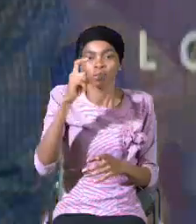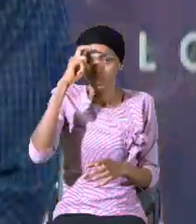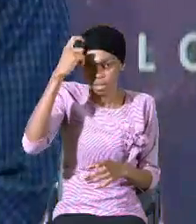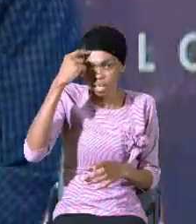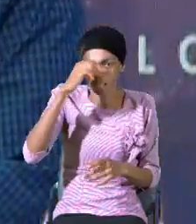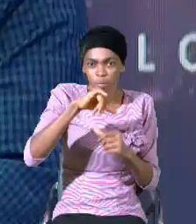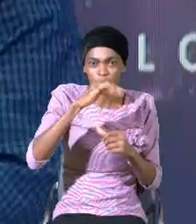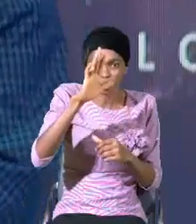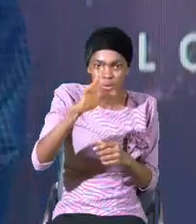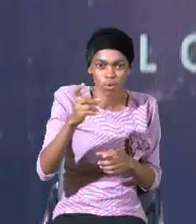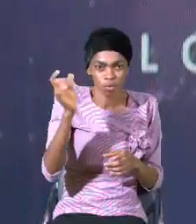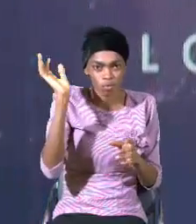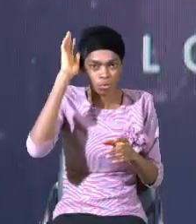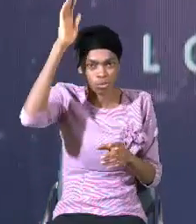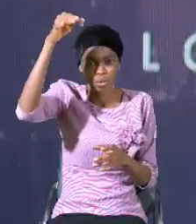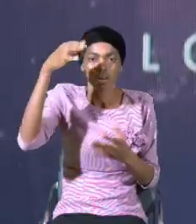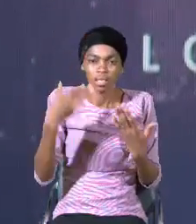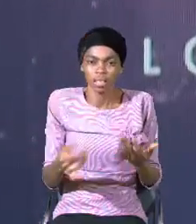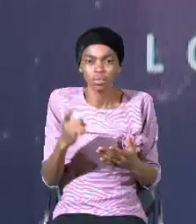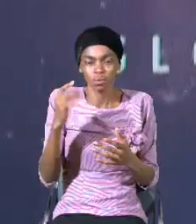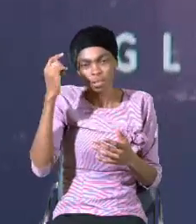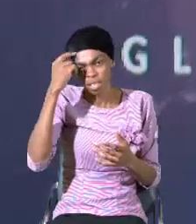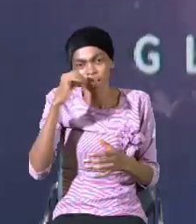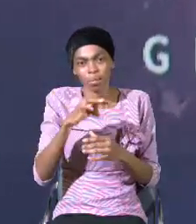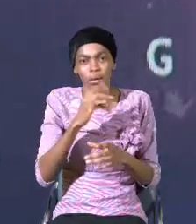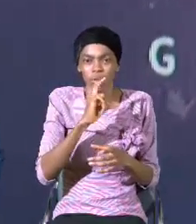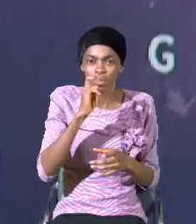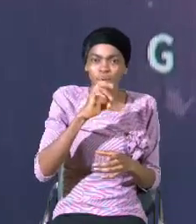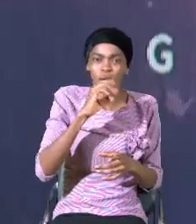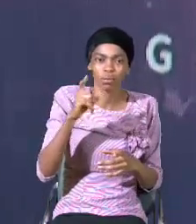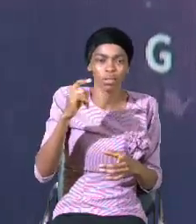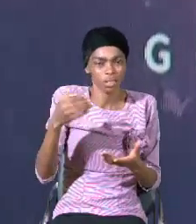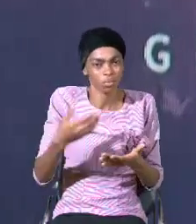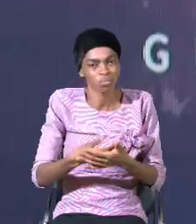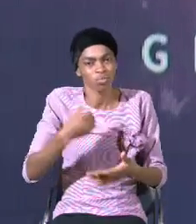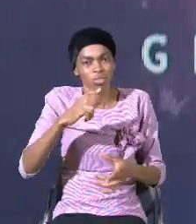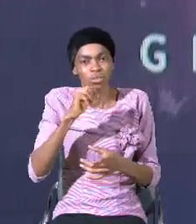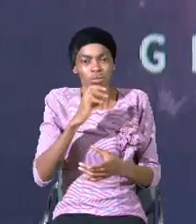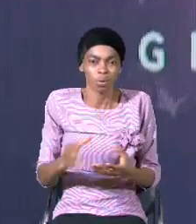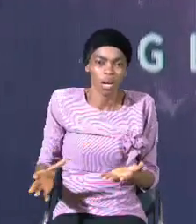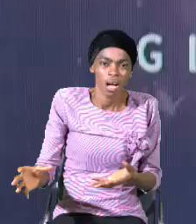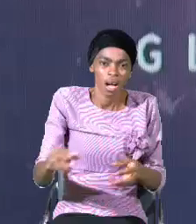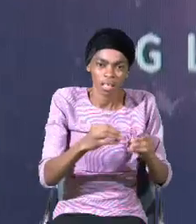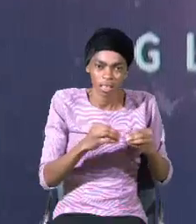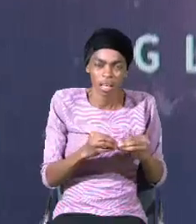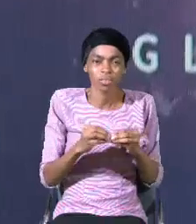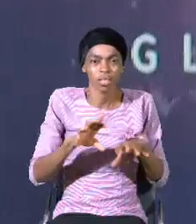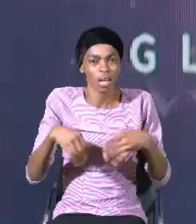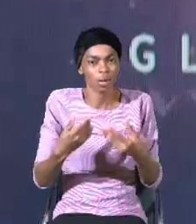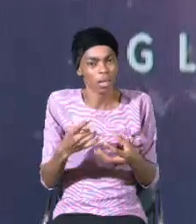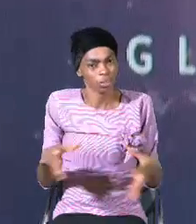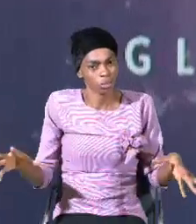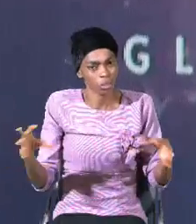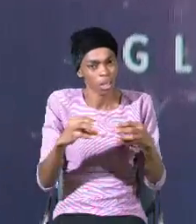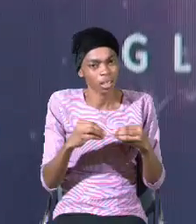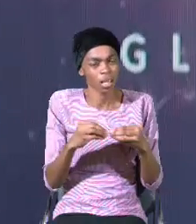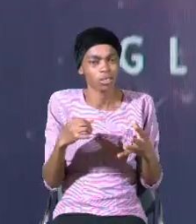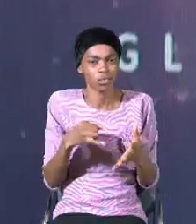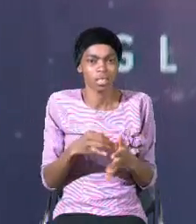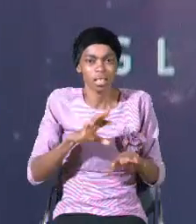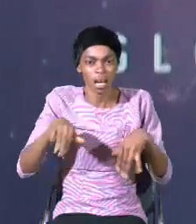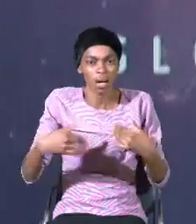about where you are going. You think about the riches you are gathering. How? Are you gathering the riches? How? Are you getting the